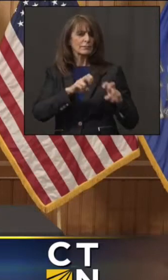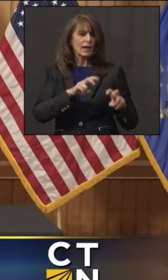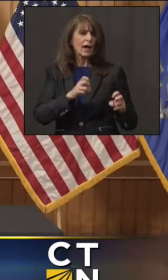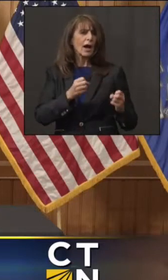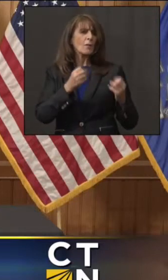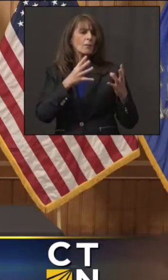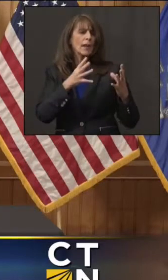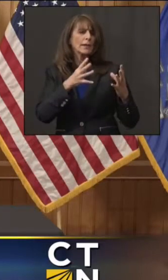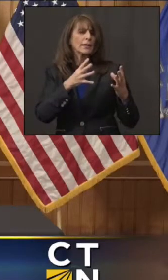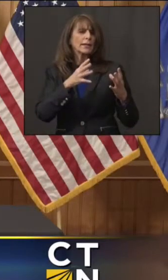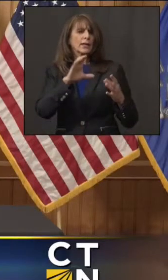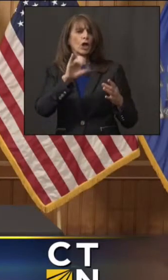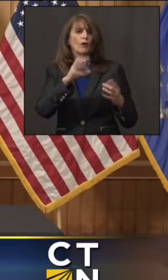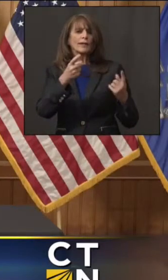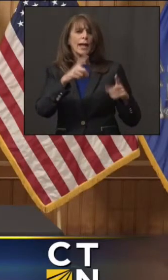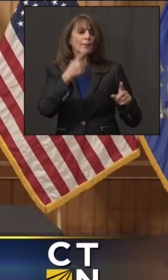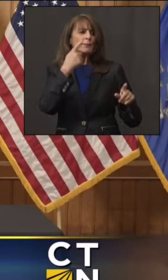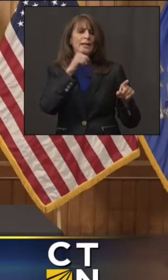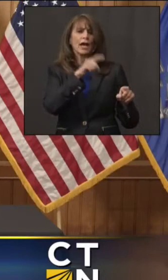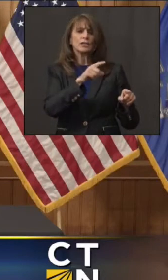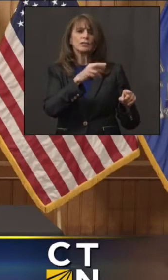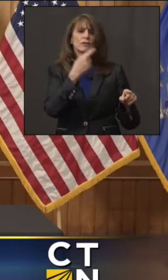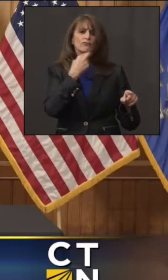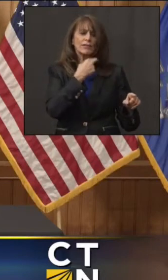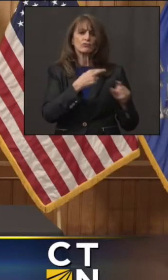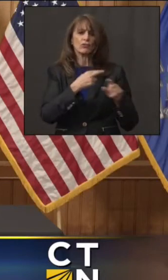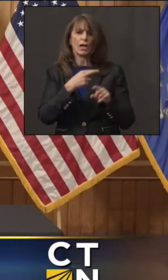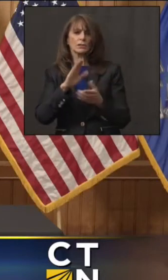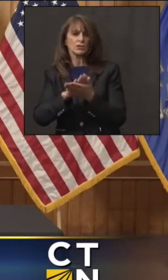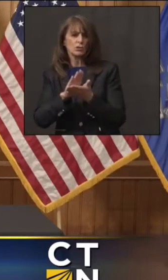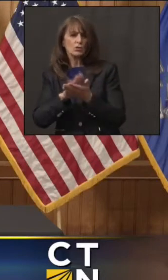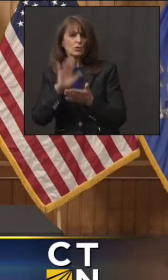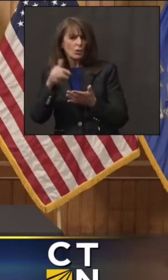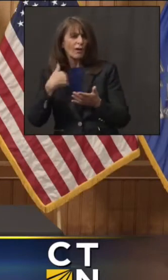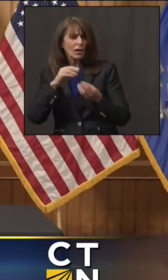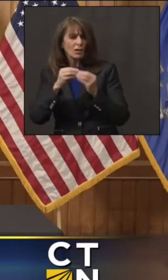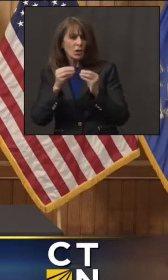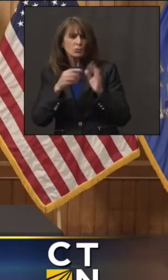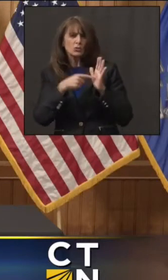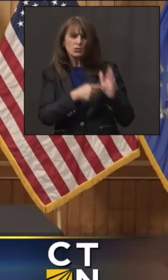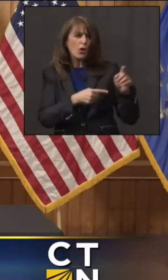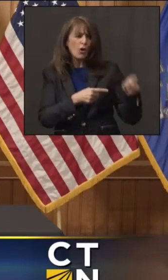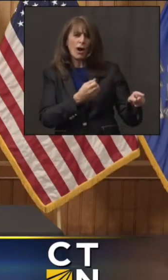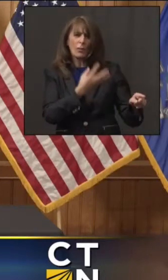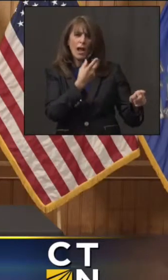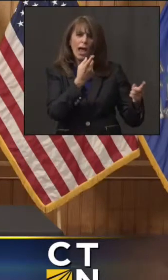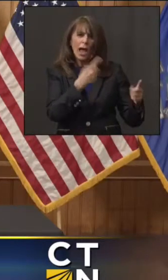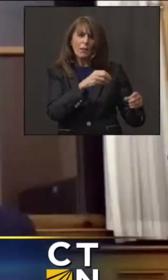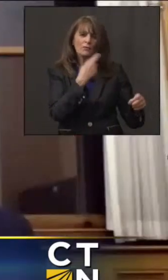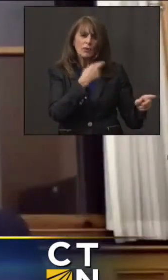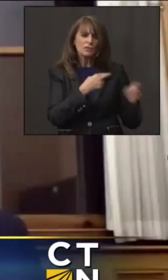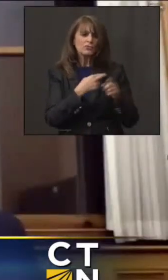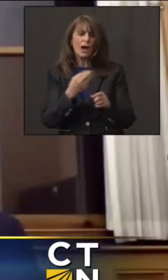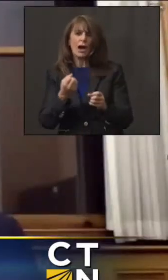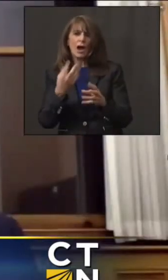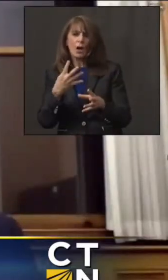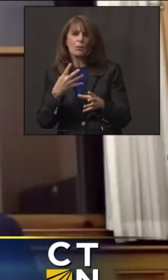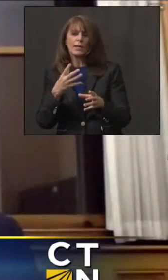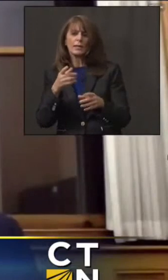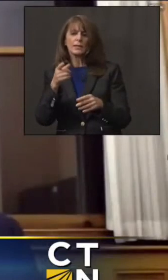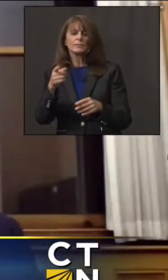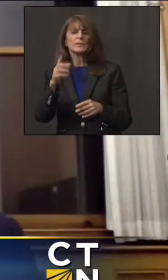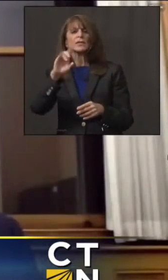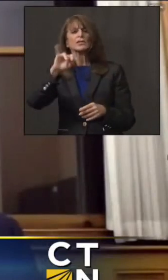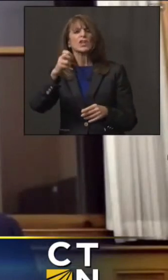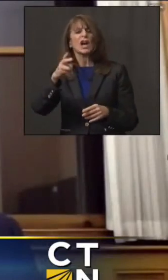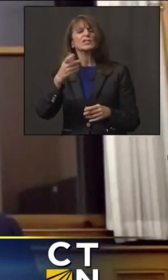gyms or schools, broken down like that. Would that be something that you guys could release? Yeah, we released some data a couple weeks ago